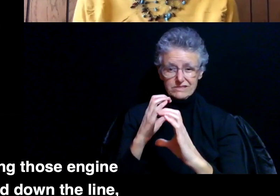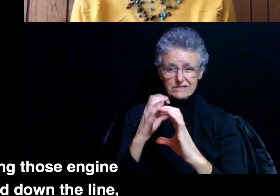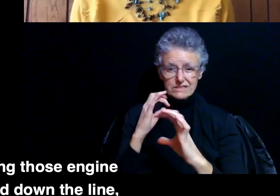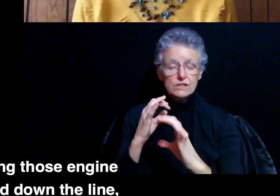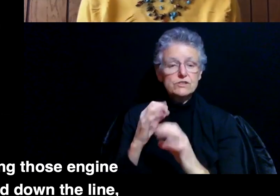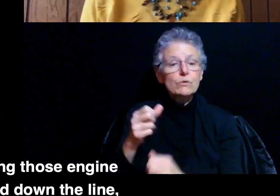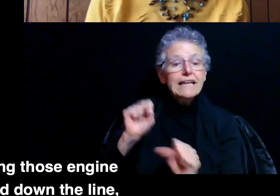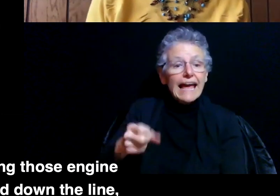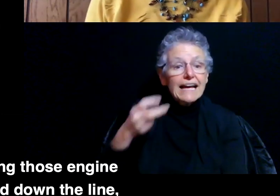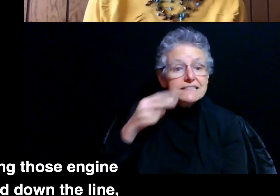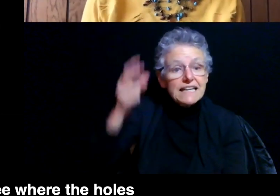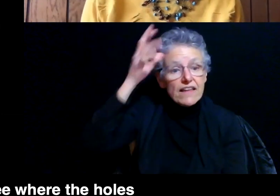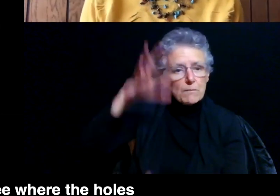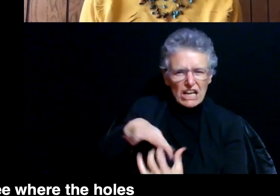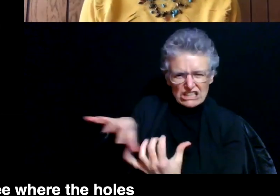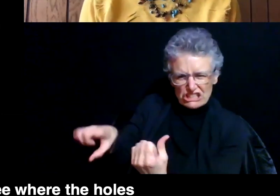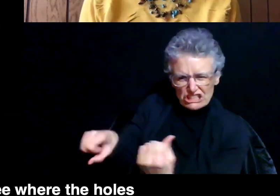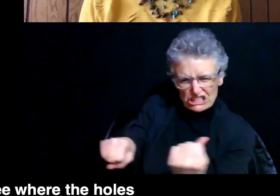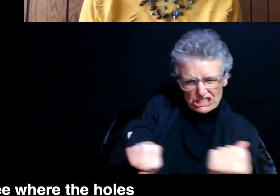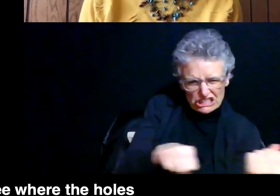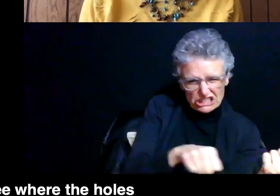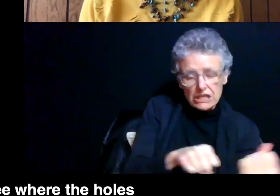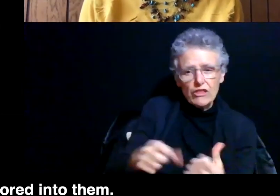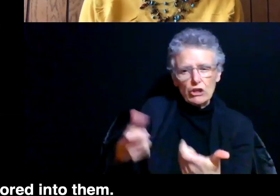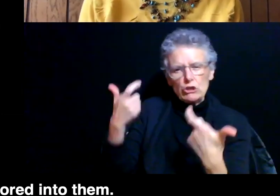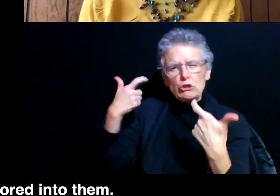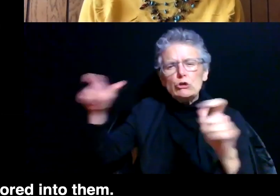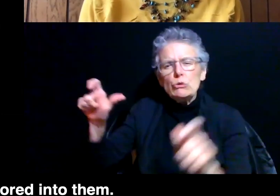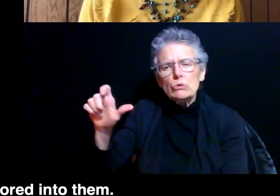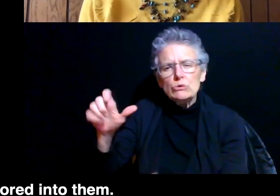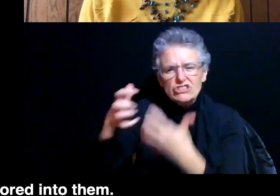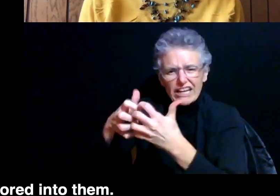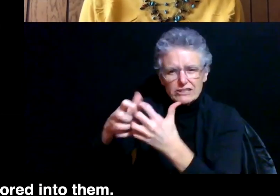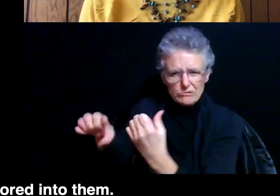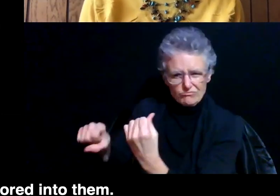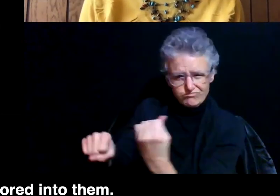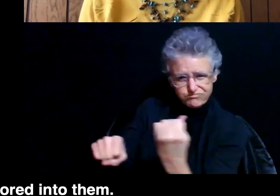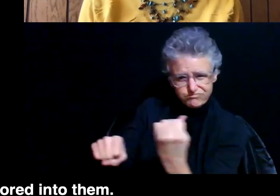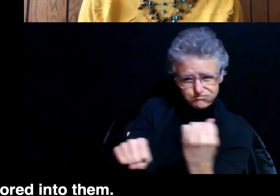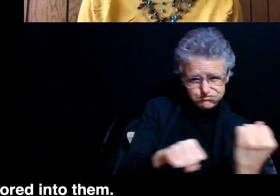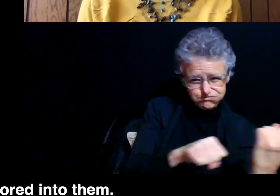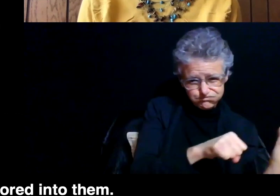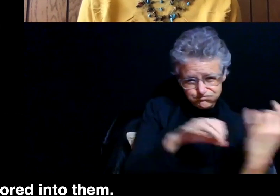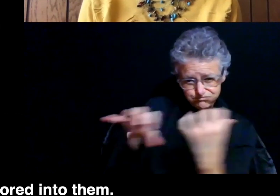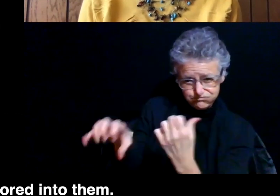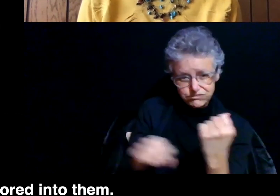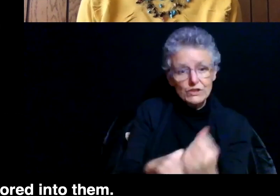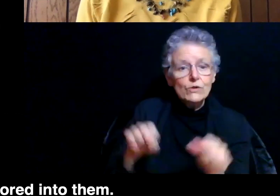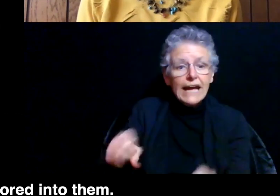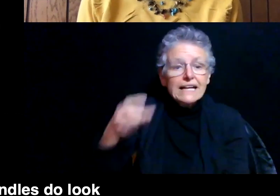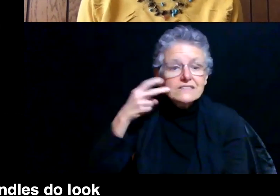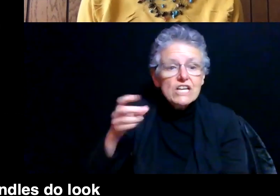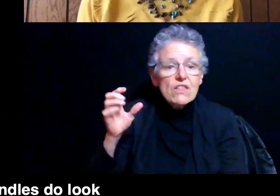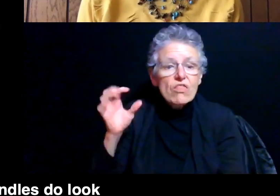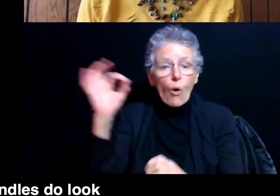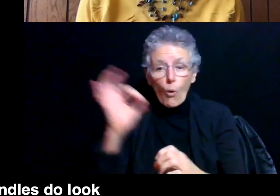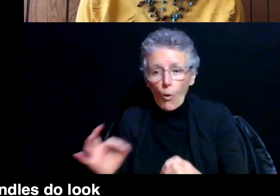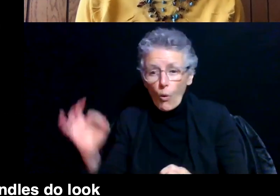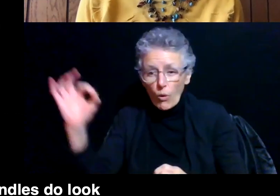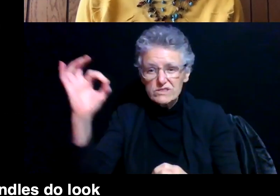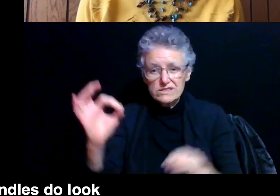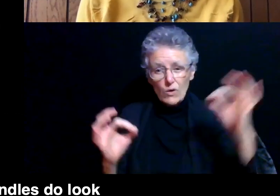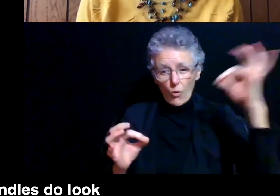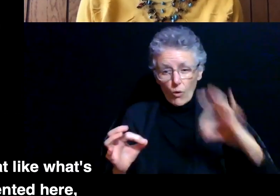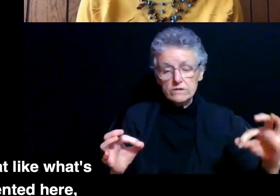engine blocks up and down the line, and you can see where the holes have been bored into them. So the spindles